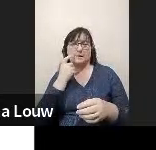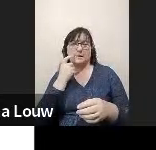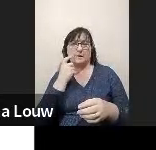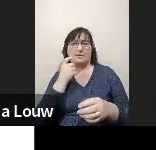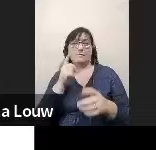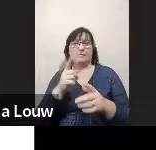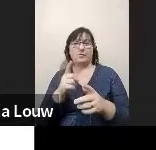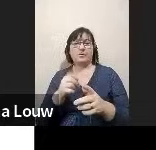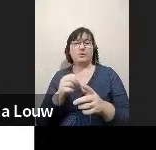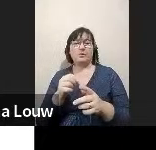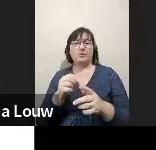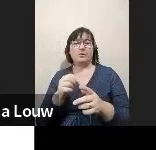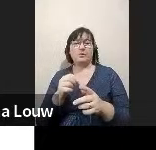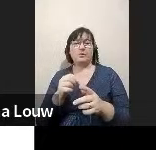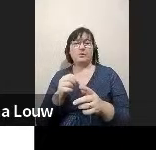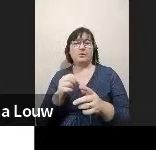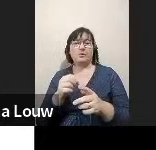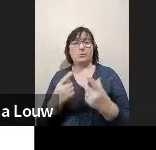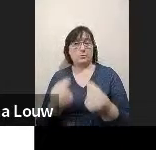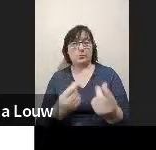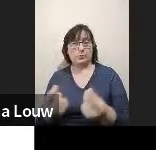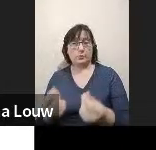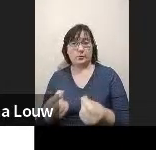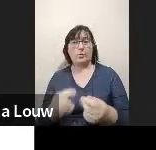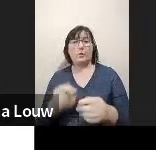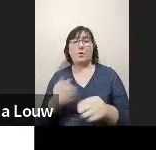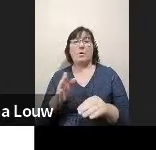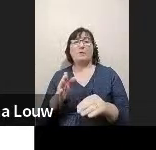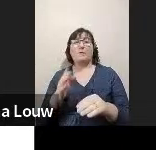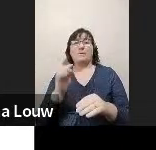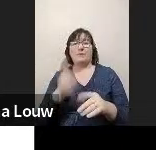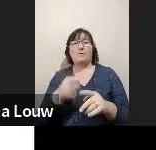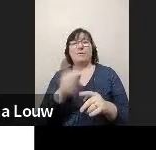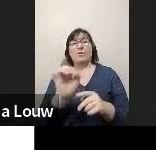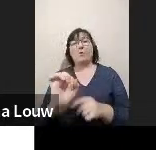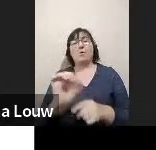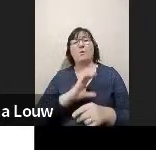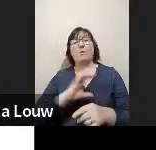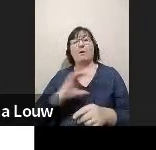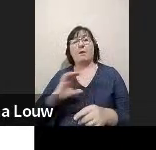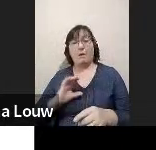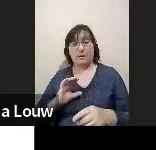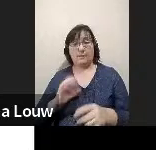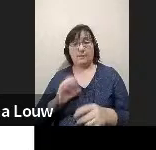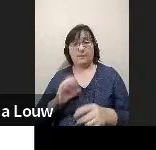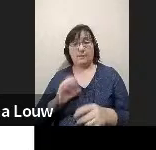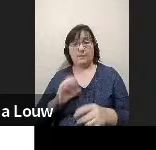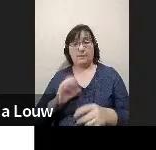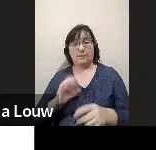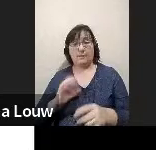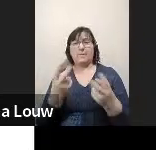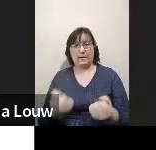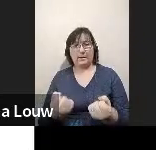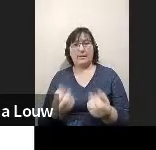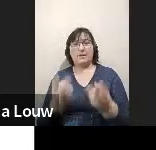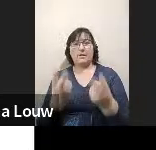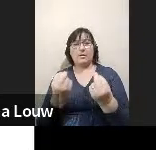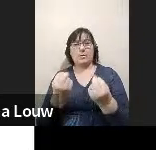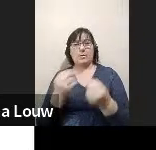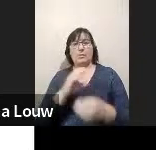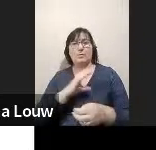behalf of your client. So if you acquire a new client, first thing, you need to ensure the representative of